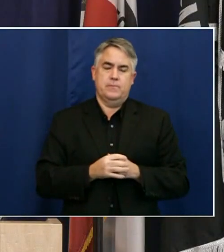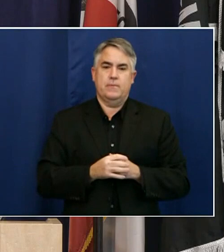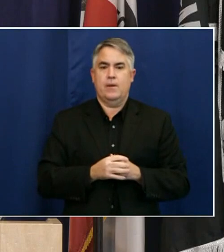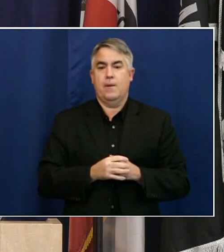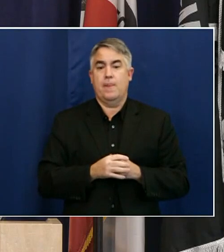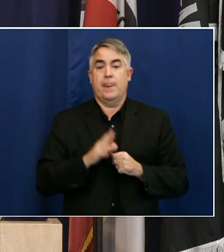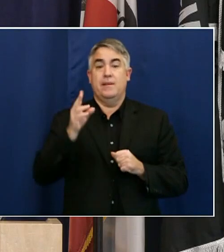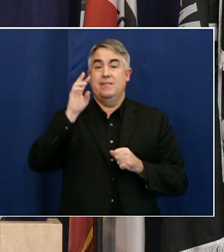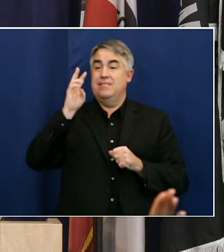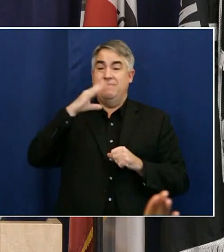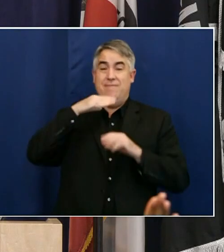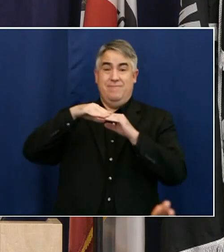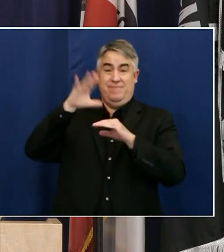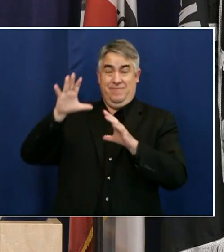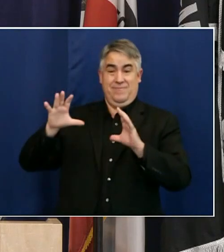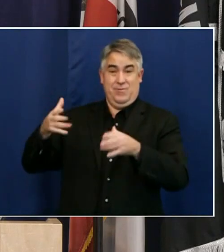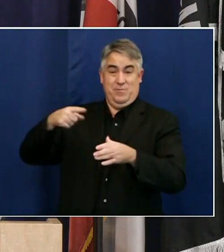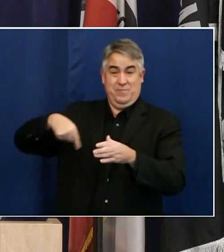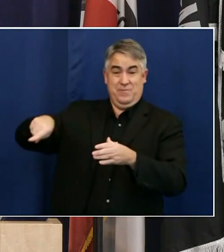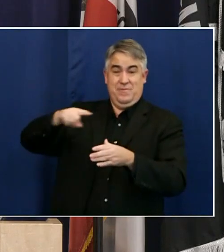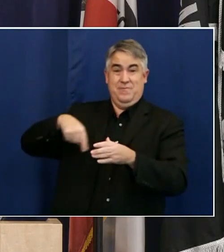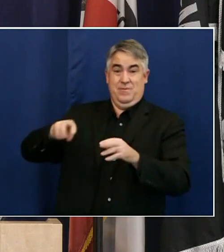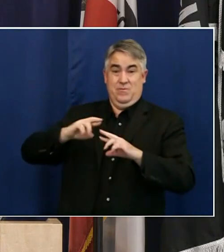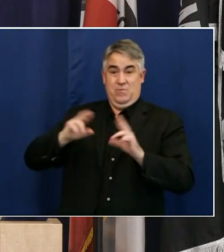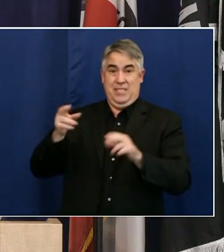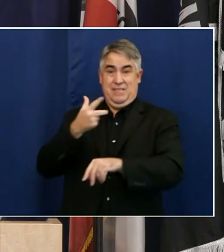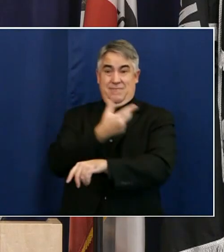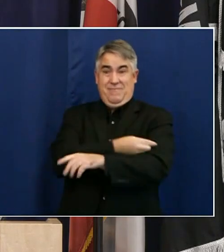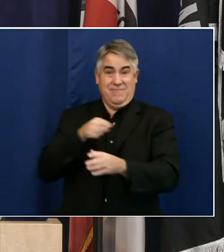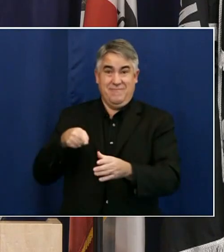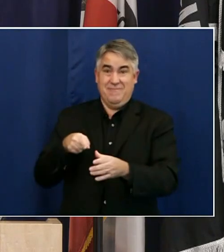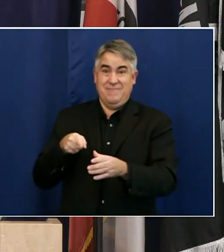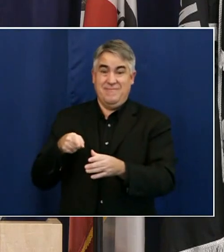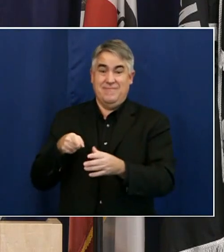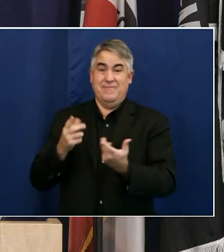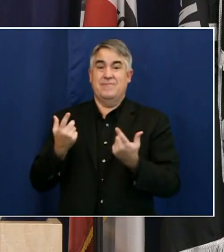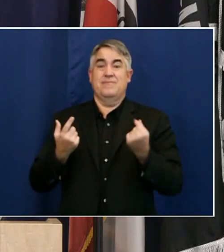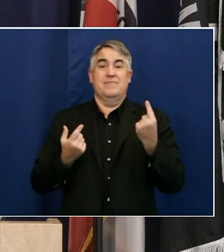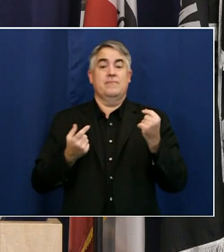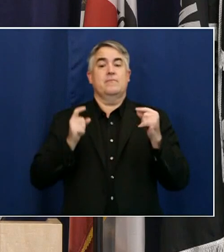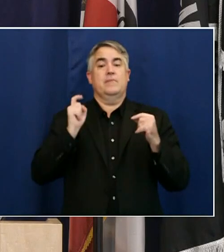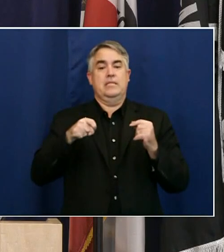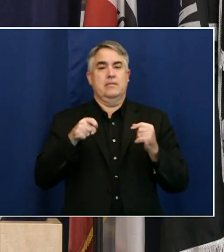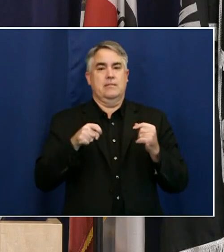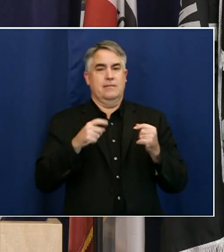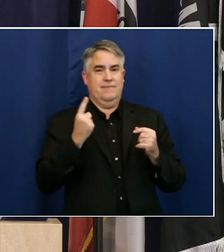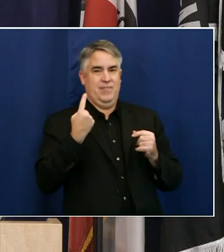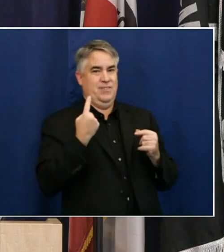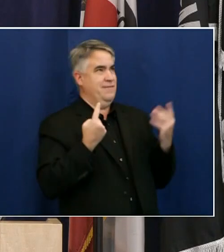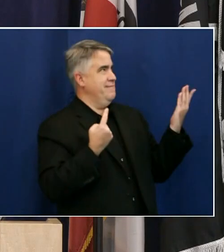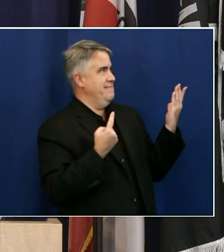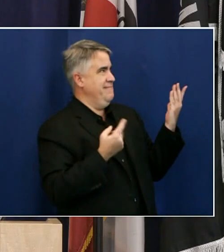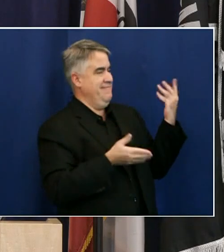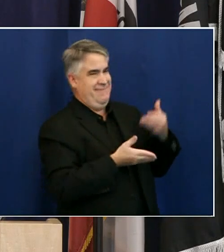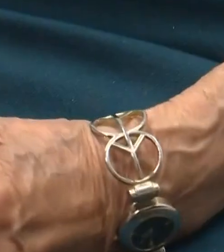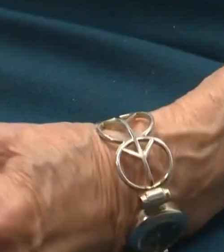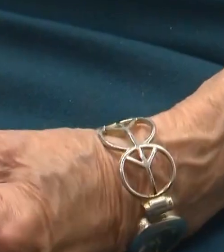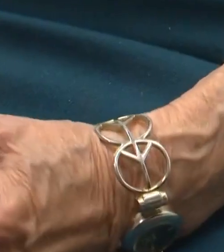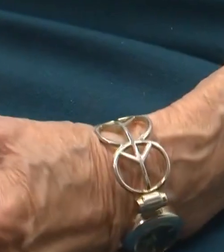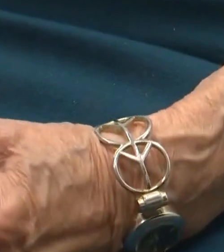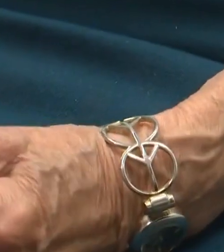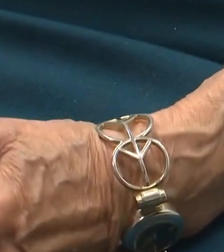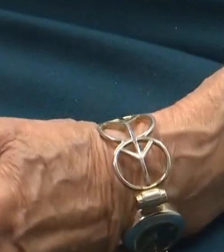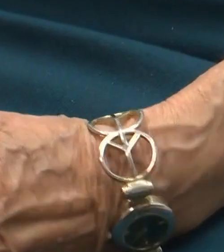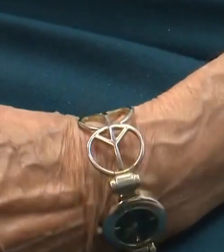older are eligible to get vaccines, but that requires counties to actually have the vaccines to be able to give to those folks.